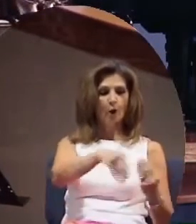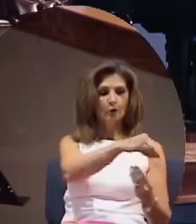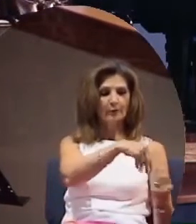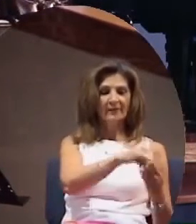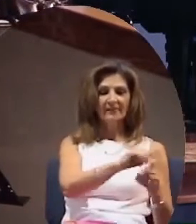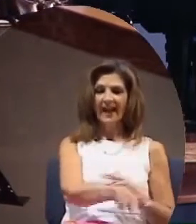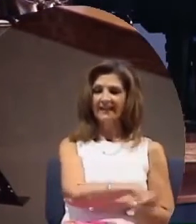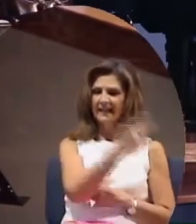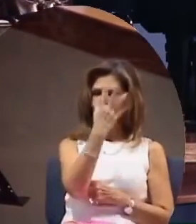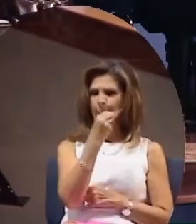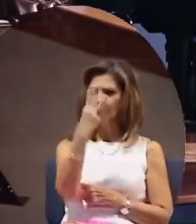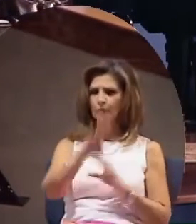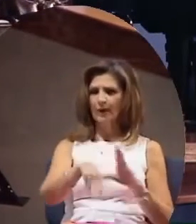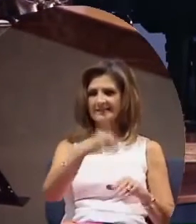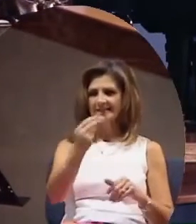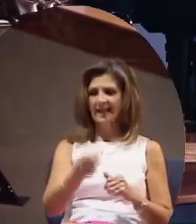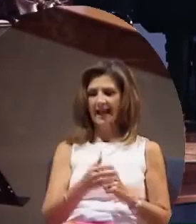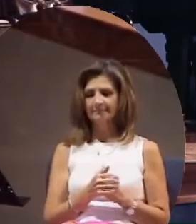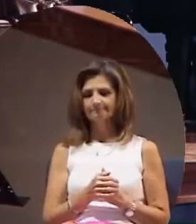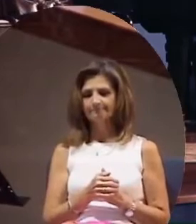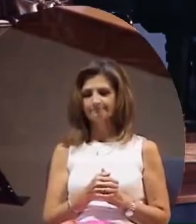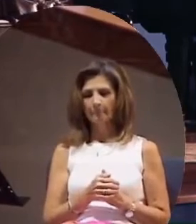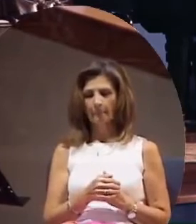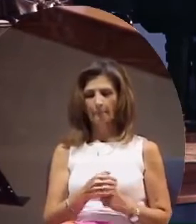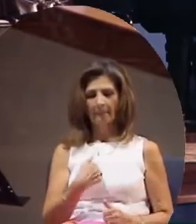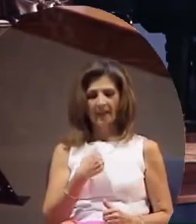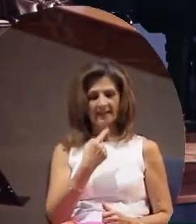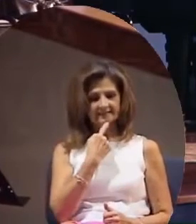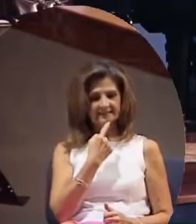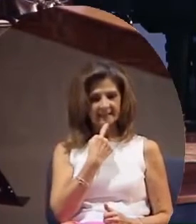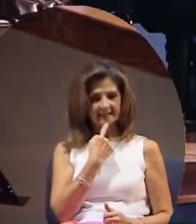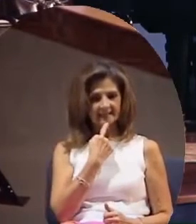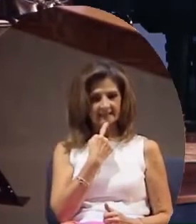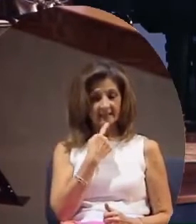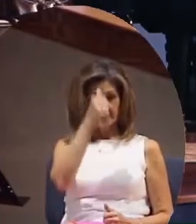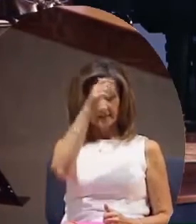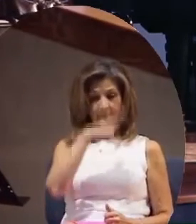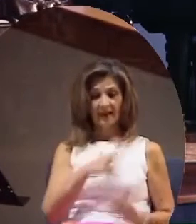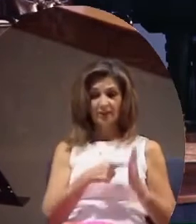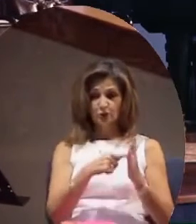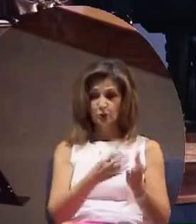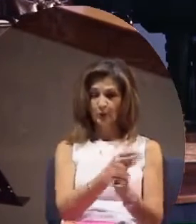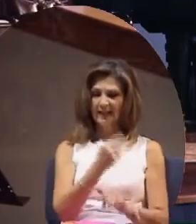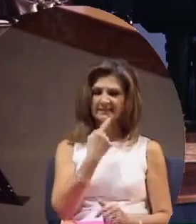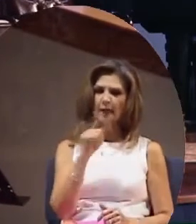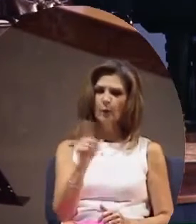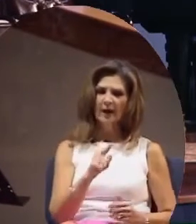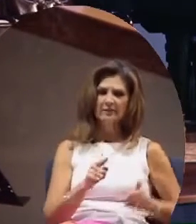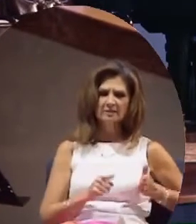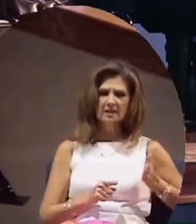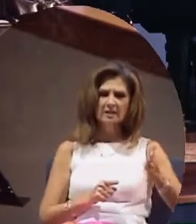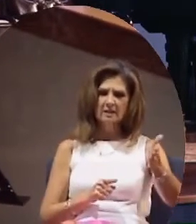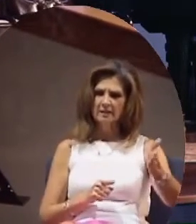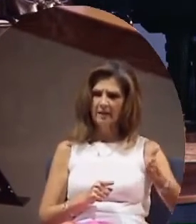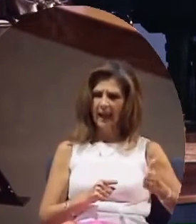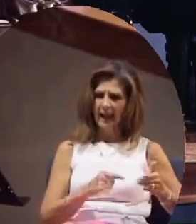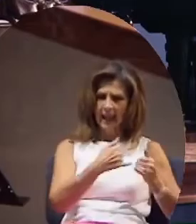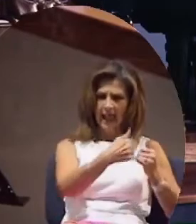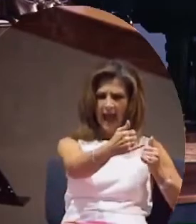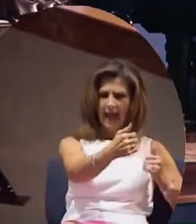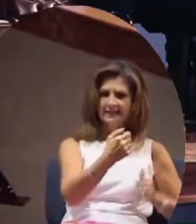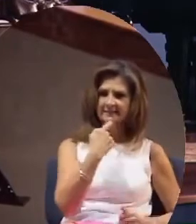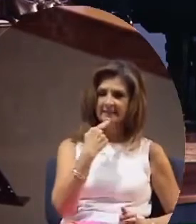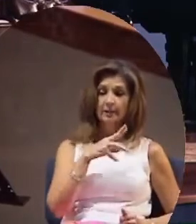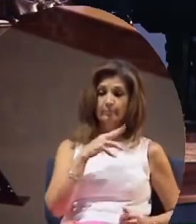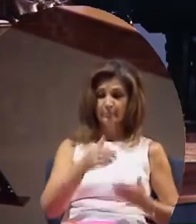day is beautiful outside. And I said, the guy that was showing the land, I said, where's the boundary on this part? He said, well, there was some